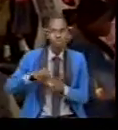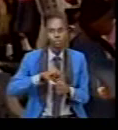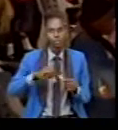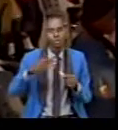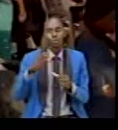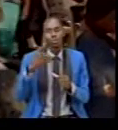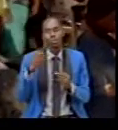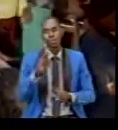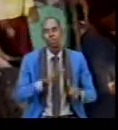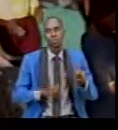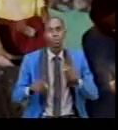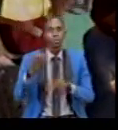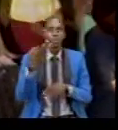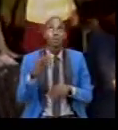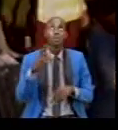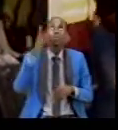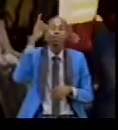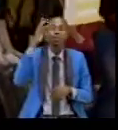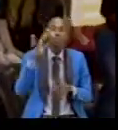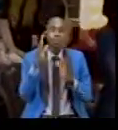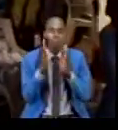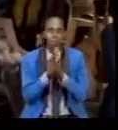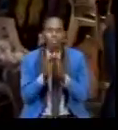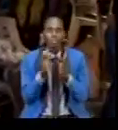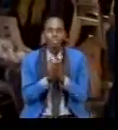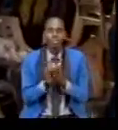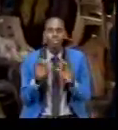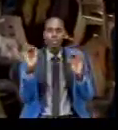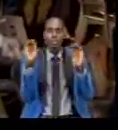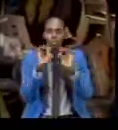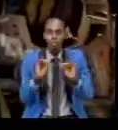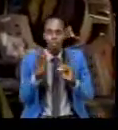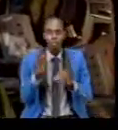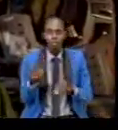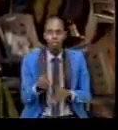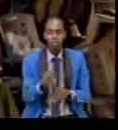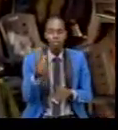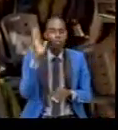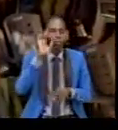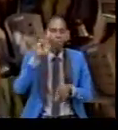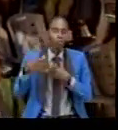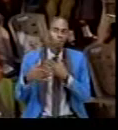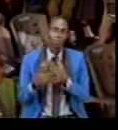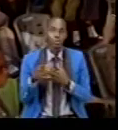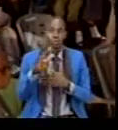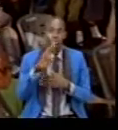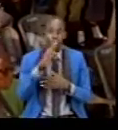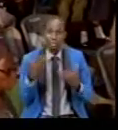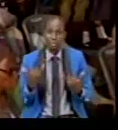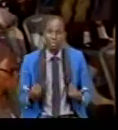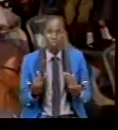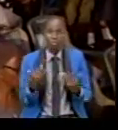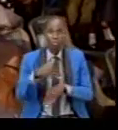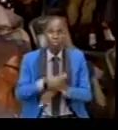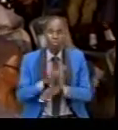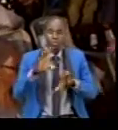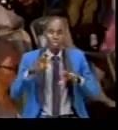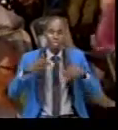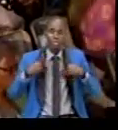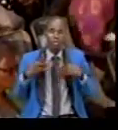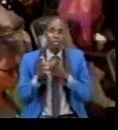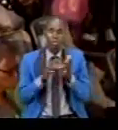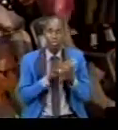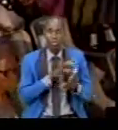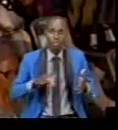of God. Pray that none of them will look back. You are here tonight. You gave your life to Jesus during